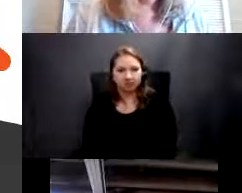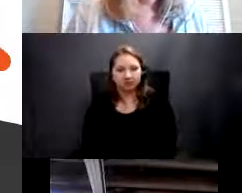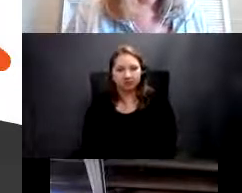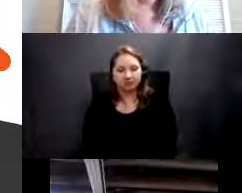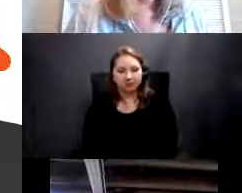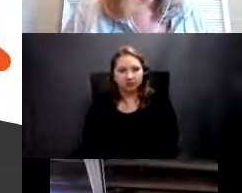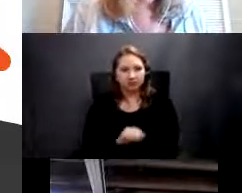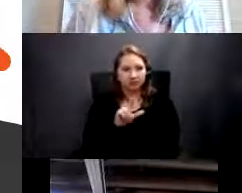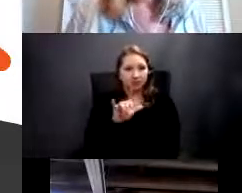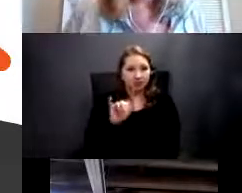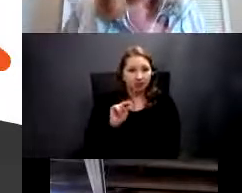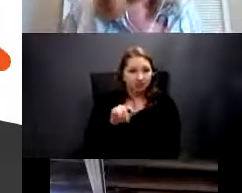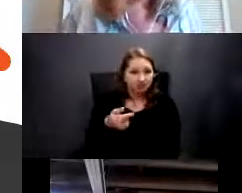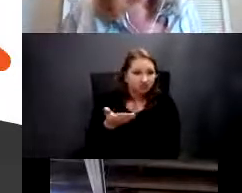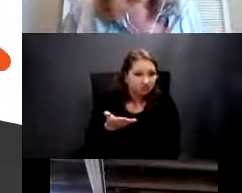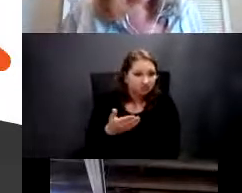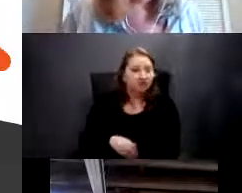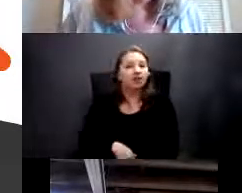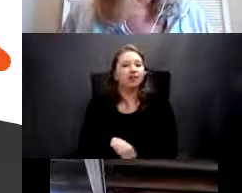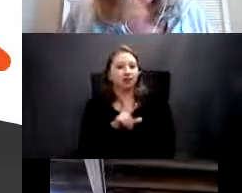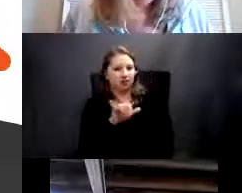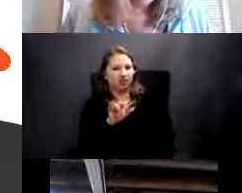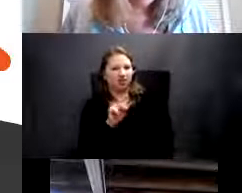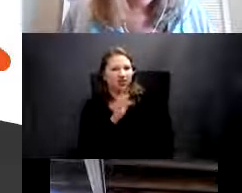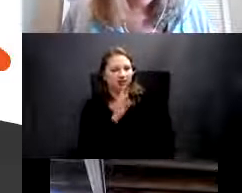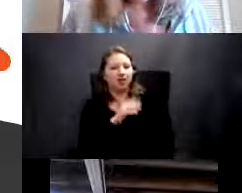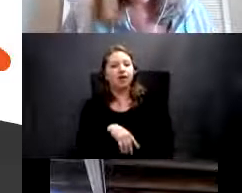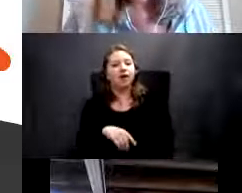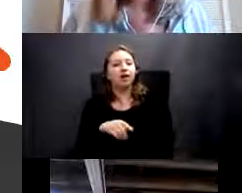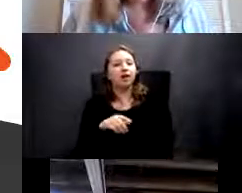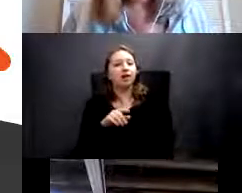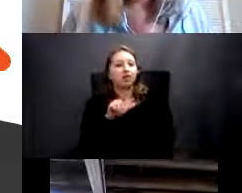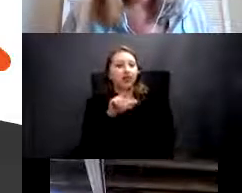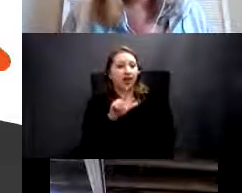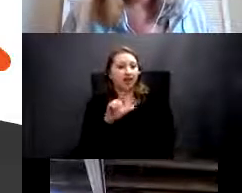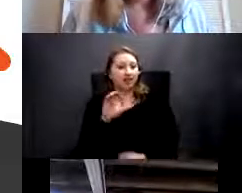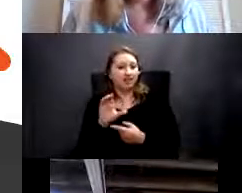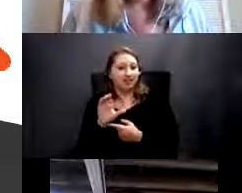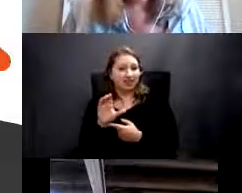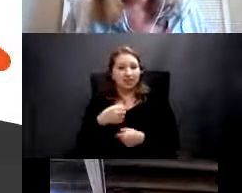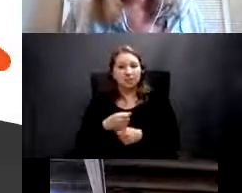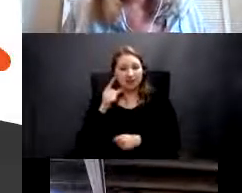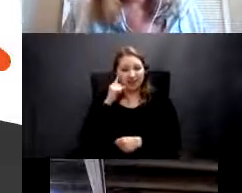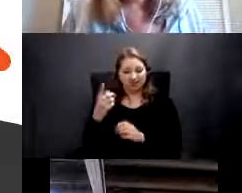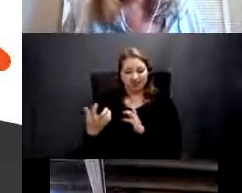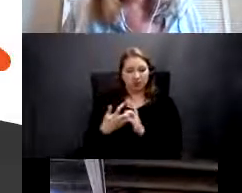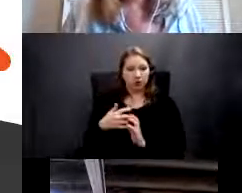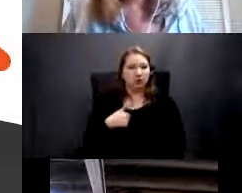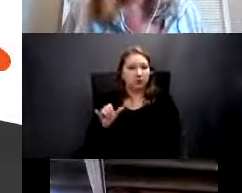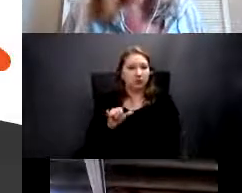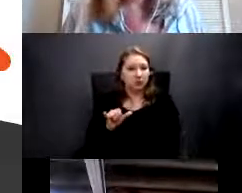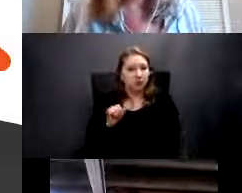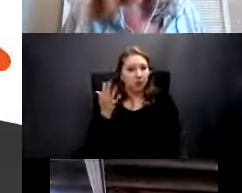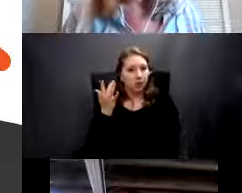Lynn, do you want to? Yeah. I was going to say, the LLC made sense to me too, because it helps